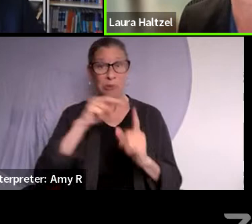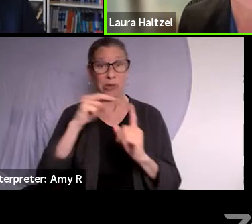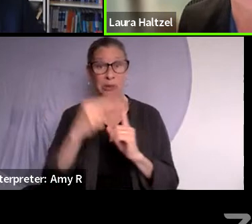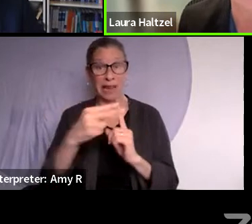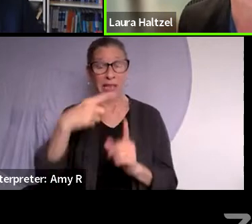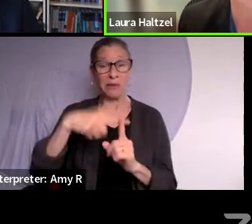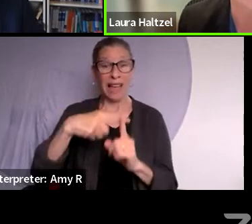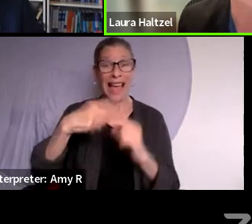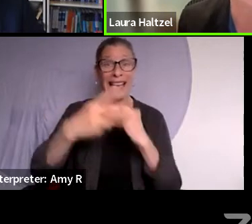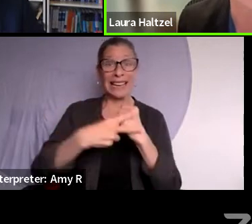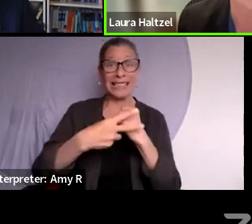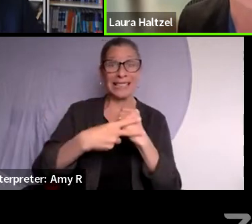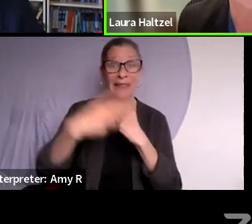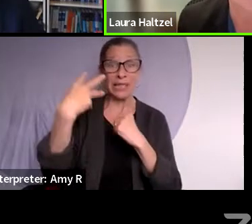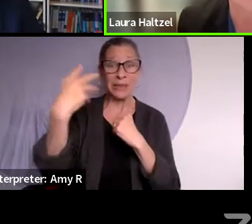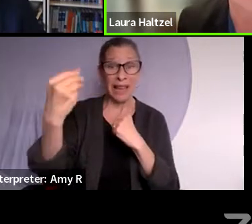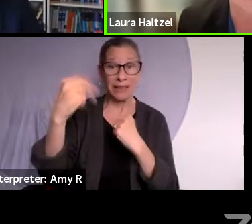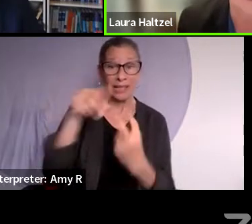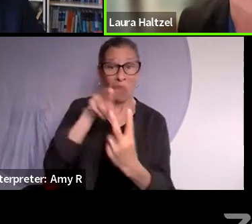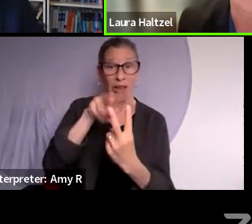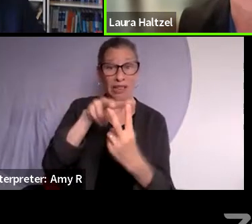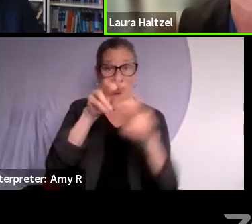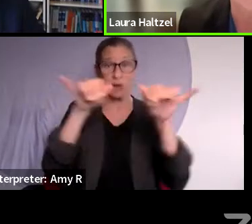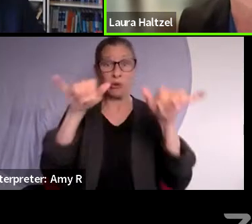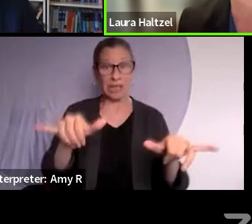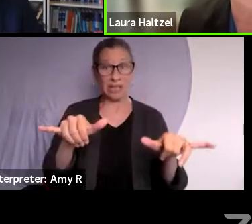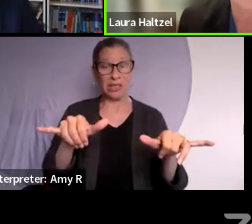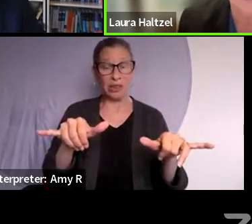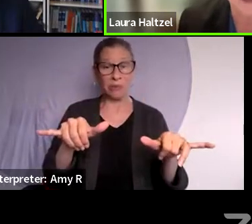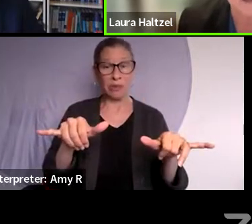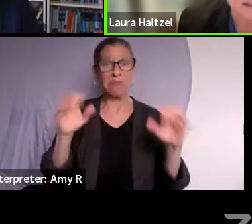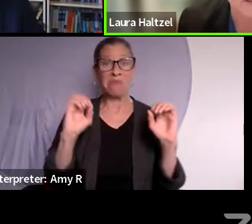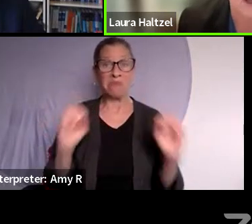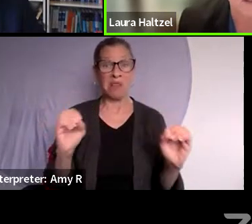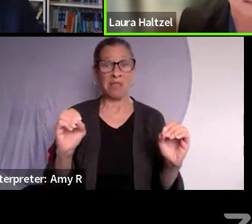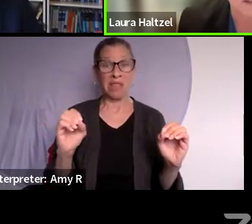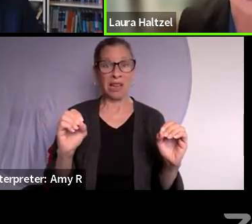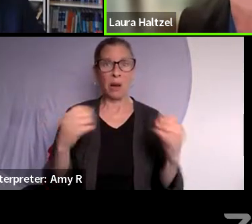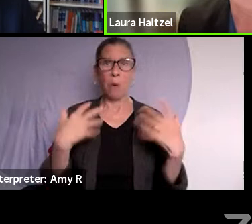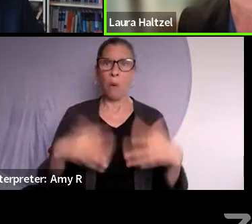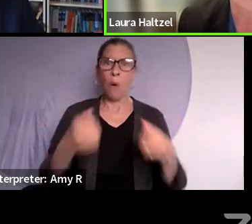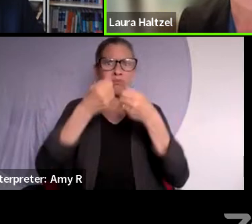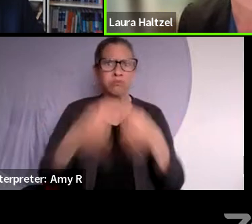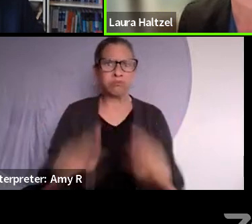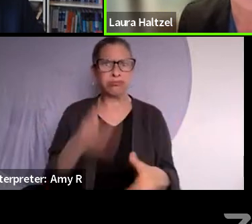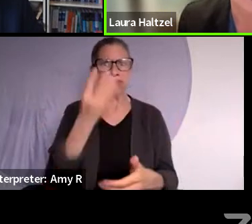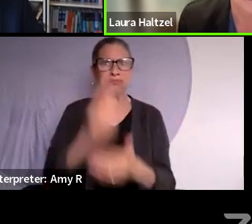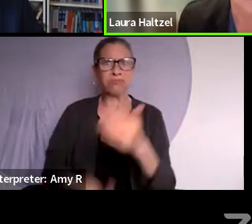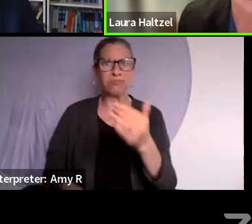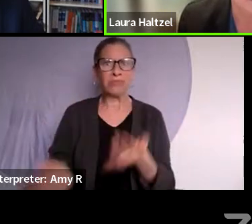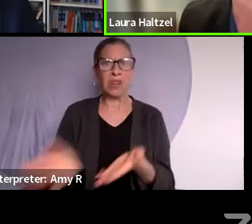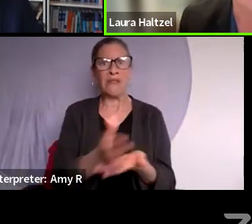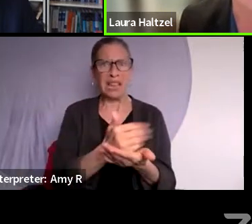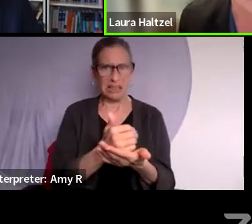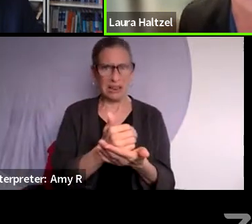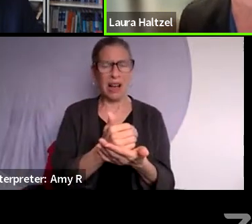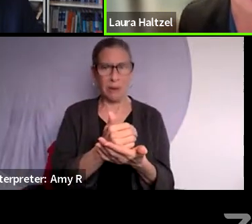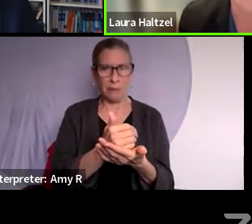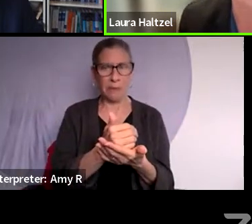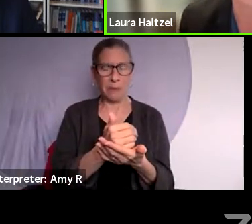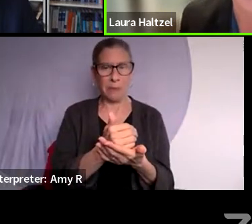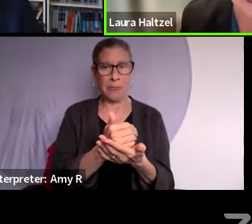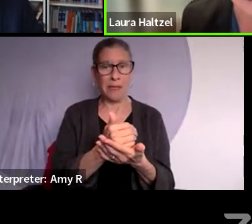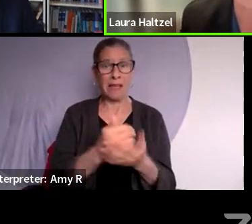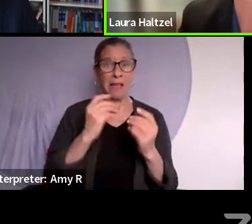savings outside of those two systems perspective. So it's a massive loss of income at the